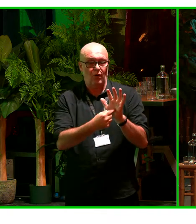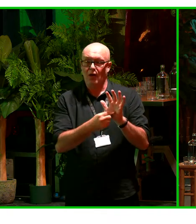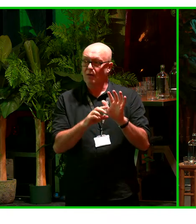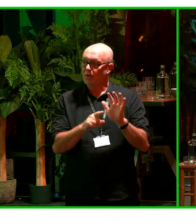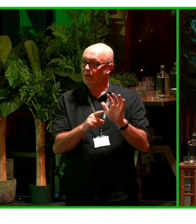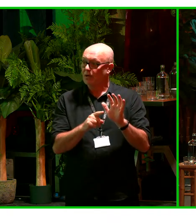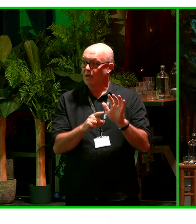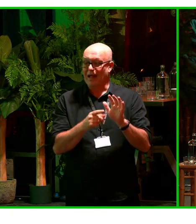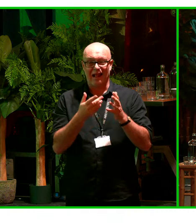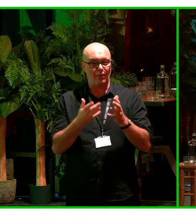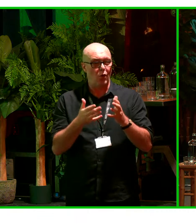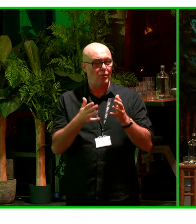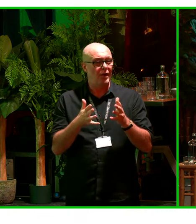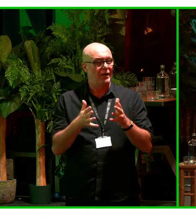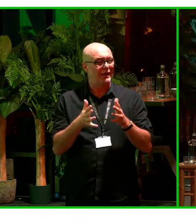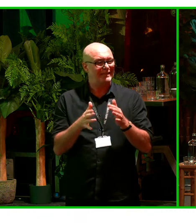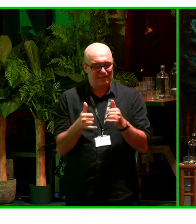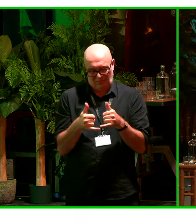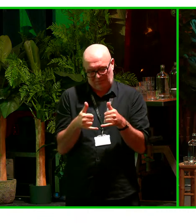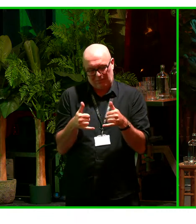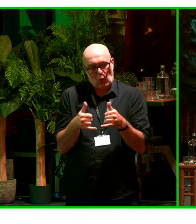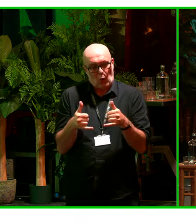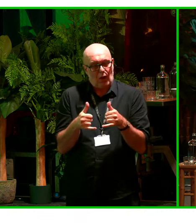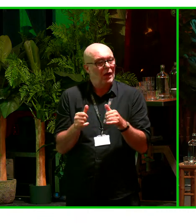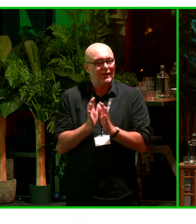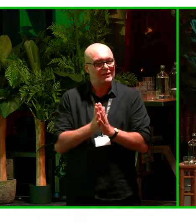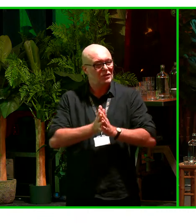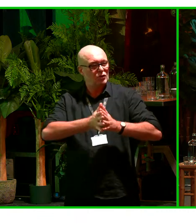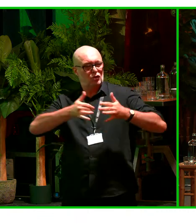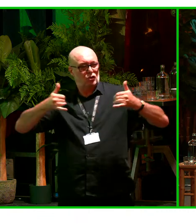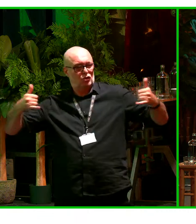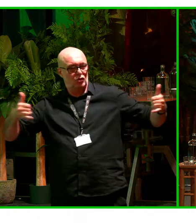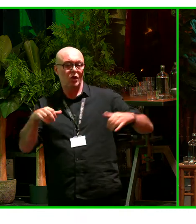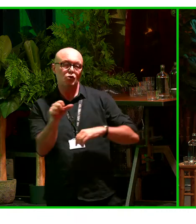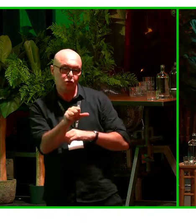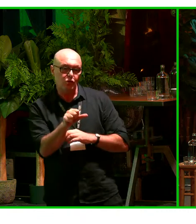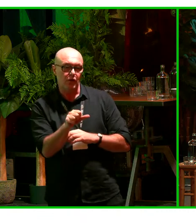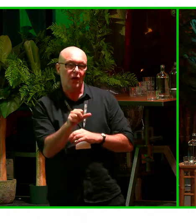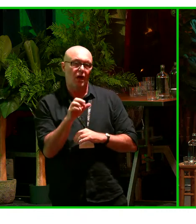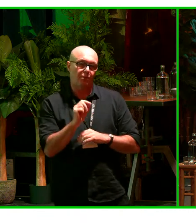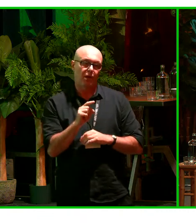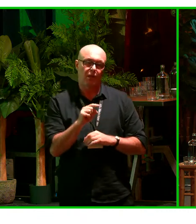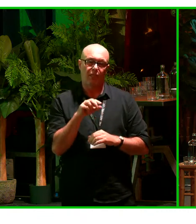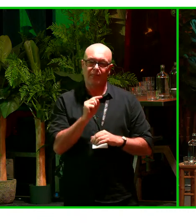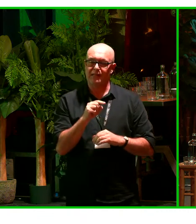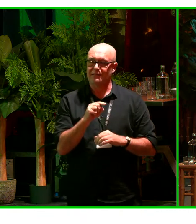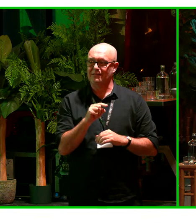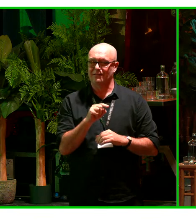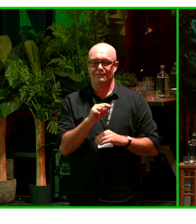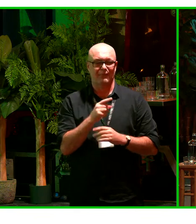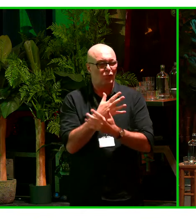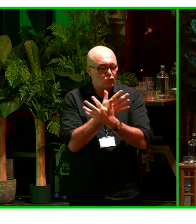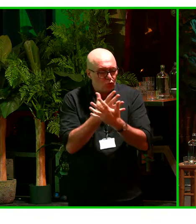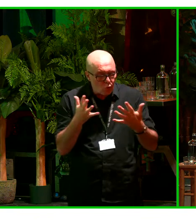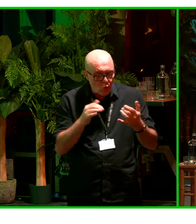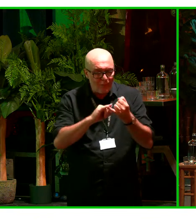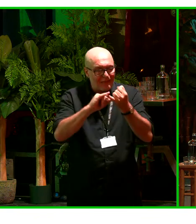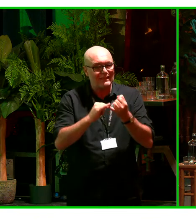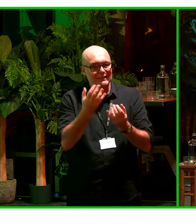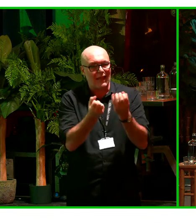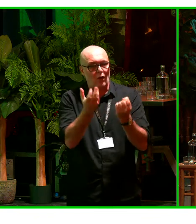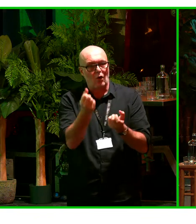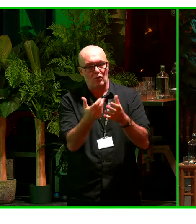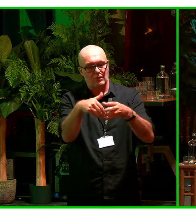really scaled them up in the way that we would expect to. And that is sometimes down to the complexity of the stakeholders that are involved. We have